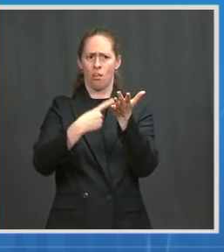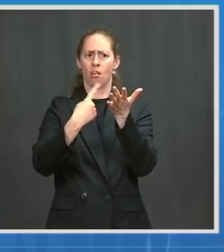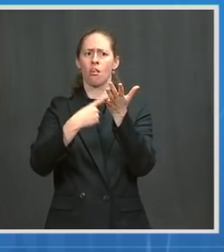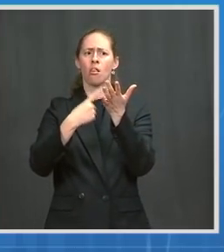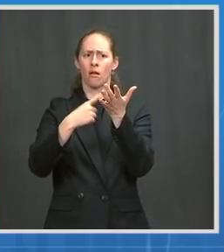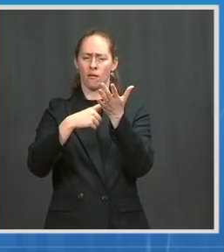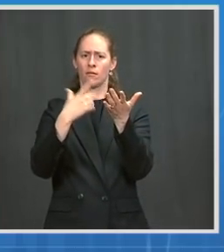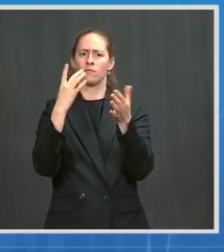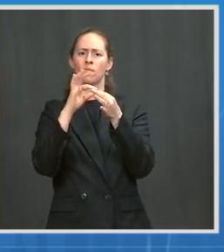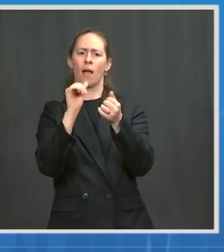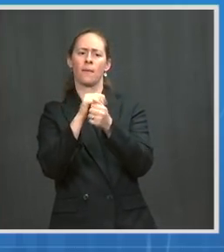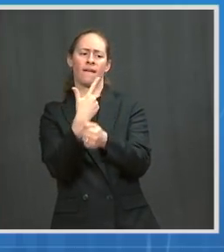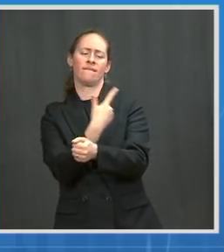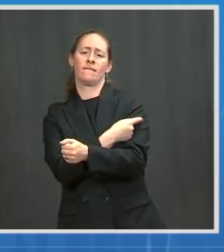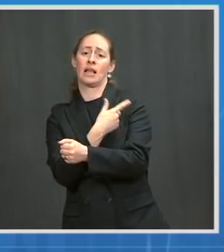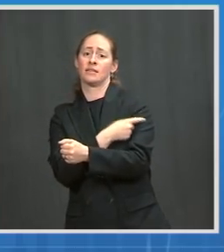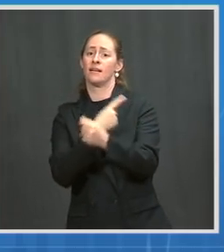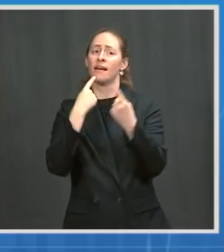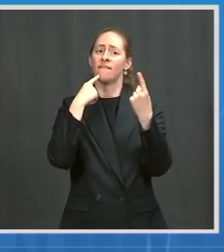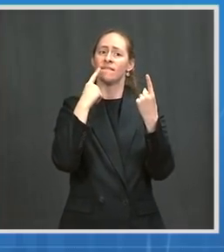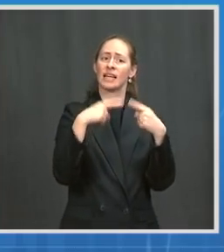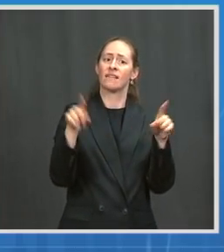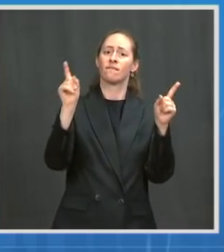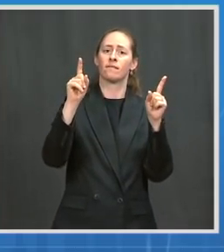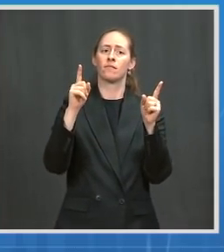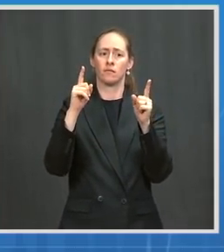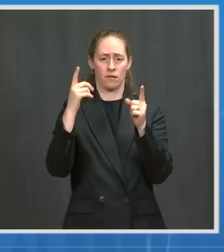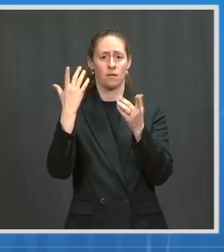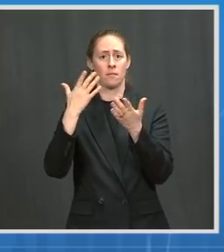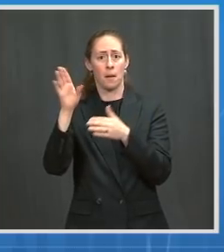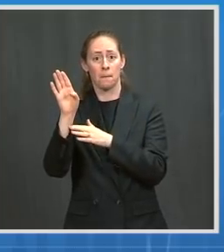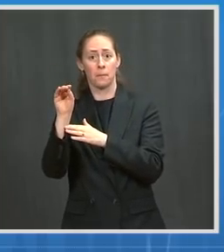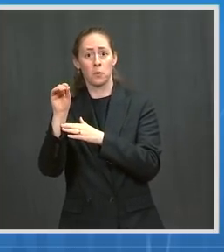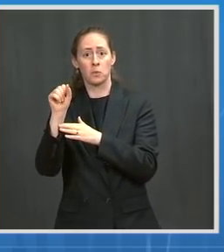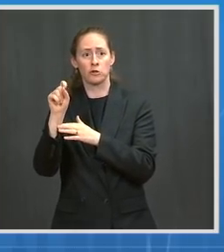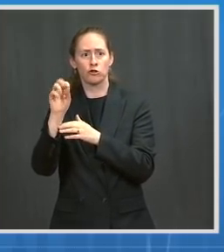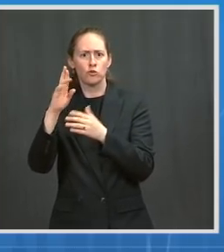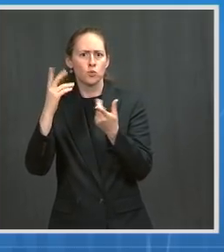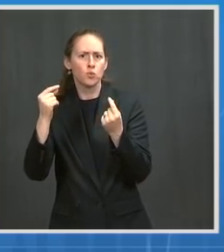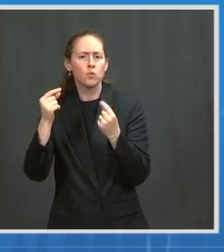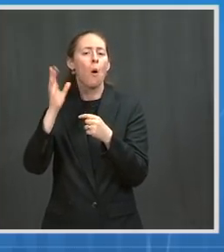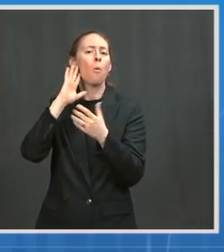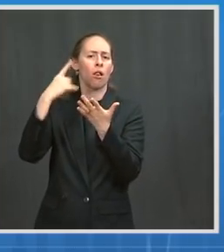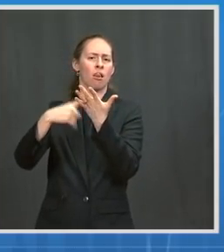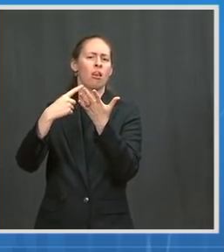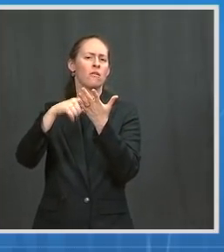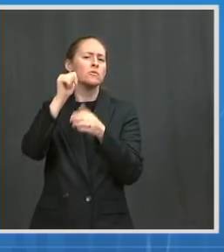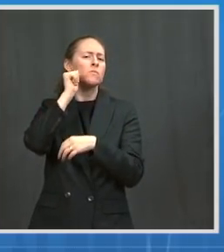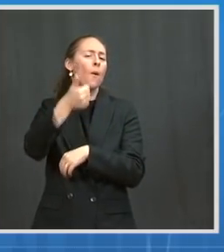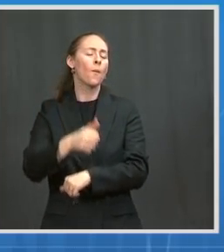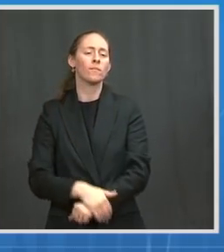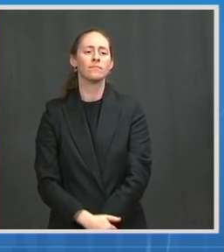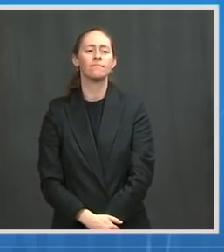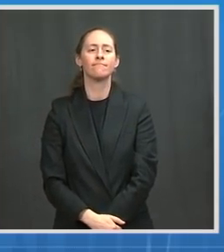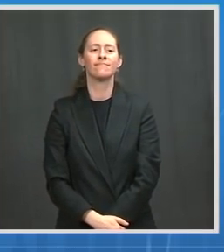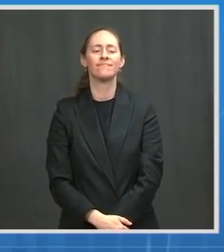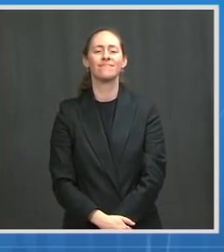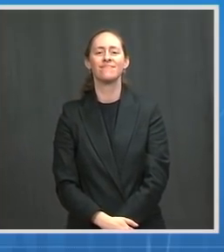and when boosters might be needed and how we will use science to inform that. Wonderful. Next question.